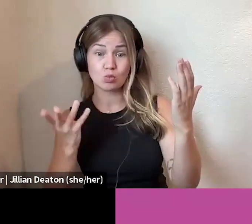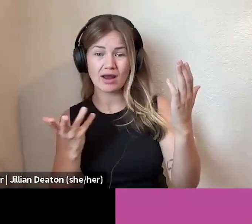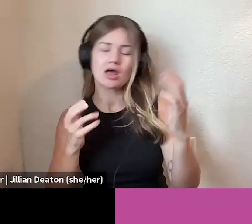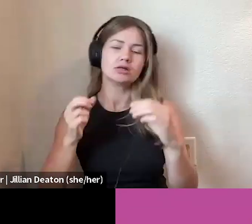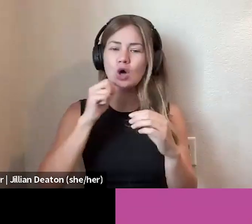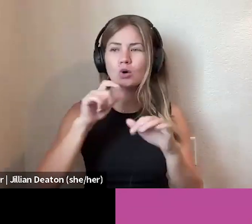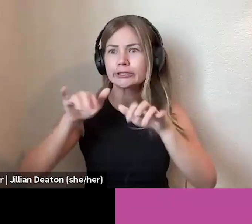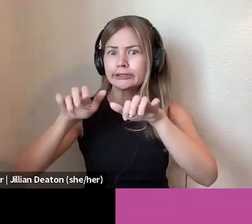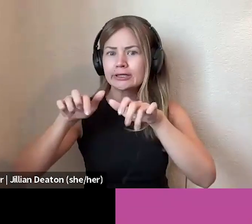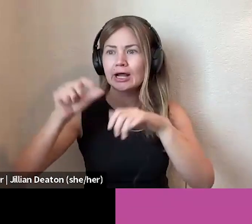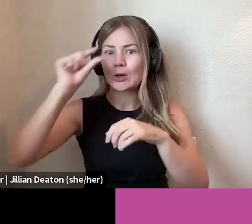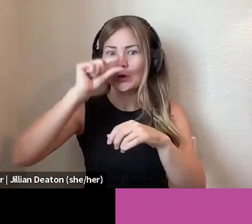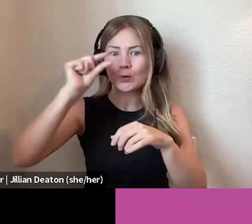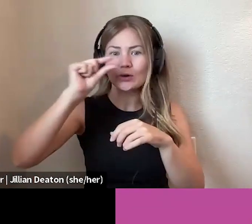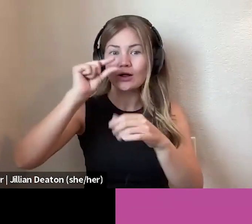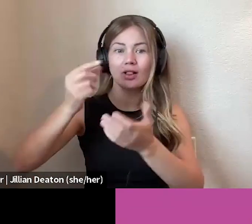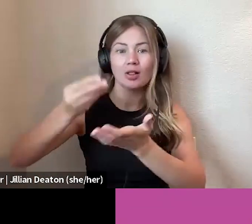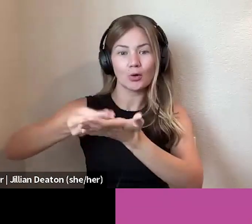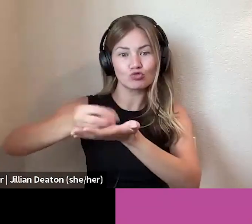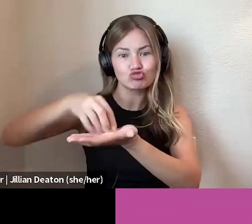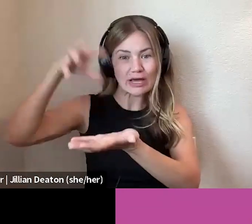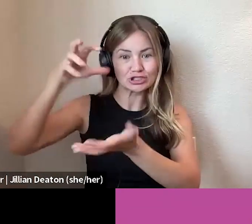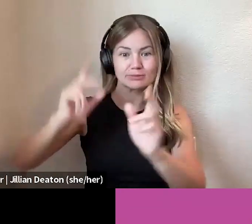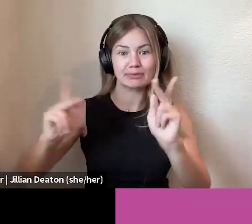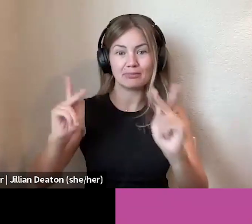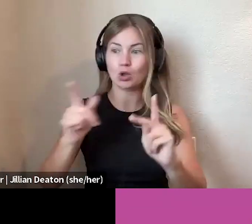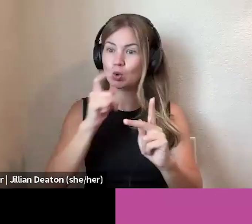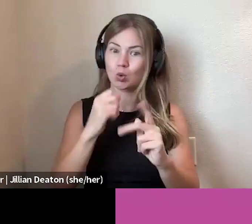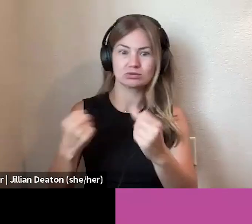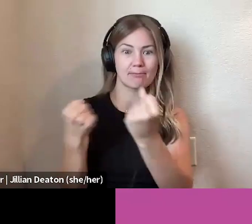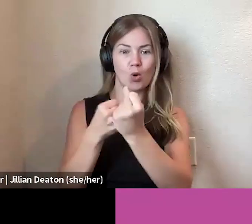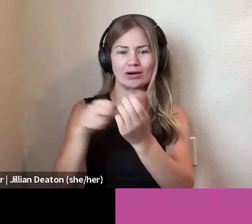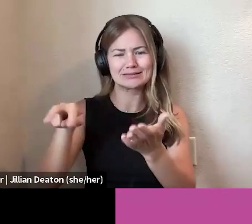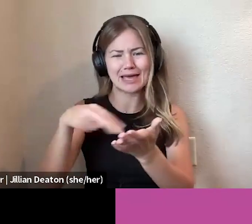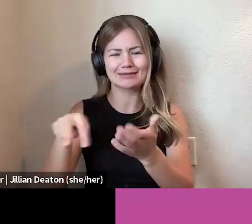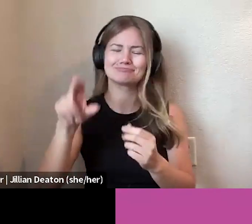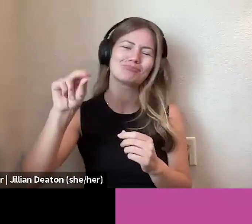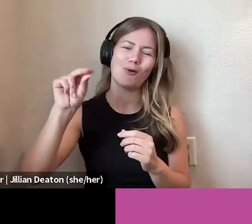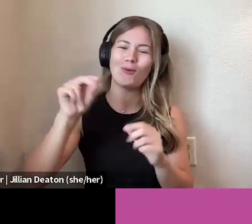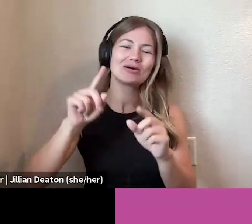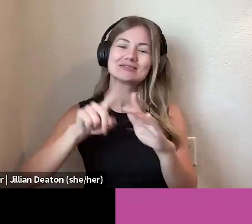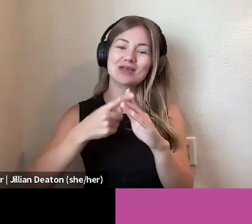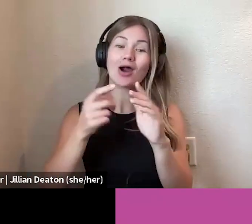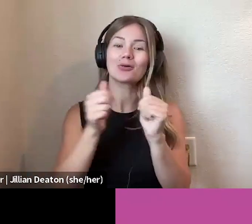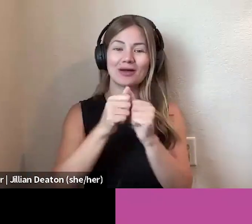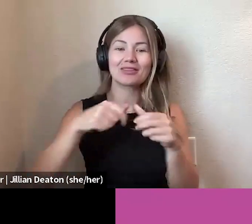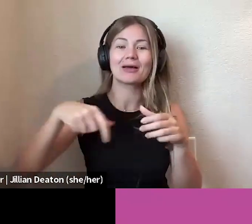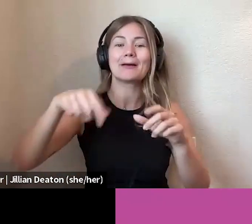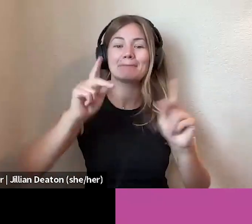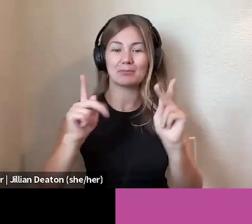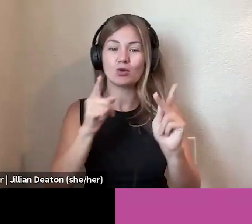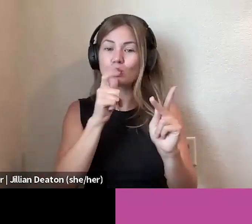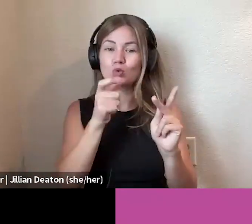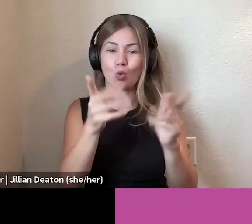people interested in dance. That is not necessarily helpful. You want to start with the people who know you, who believe in the ideas.